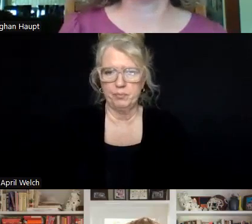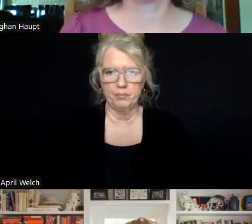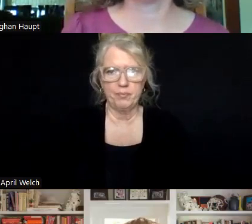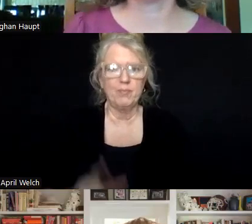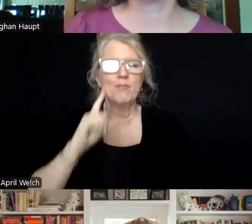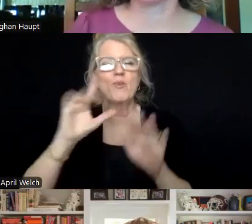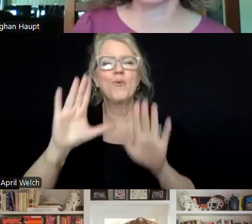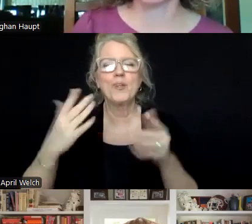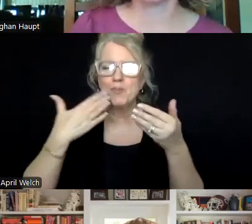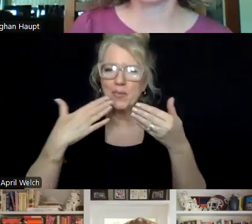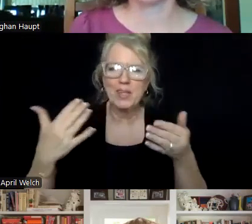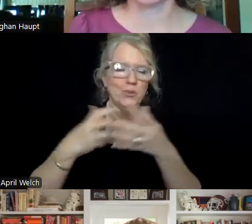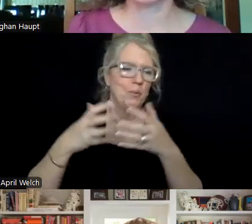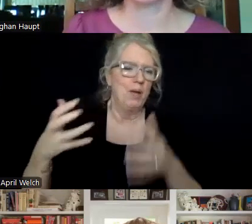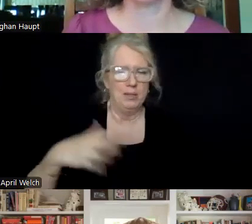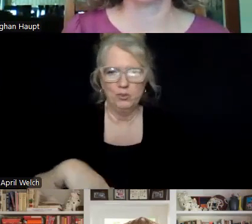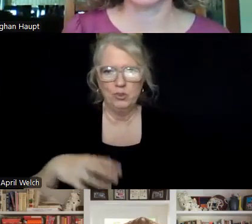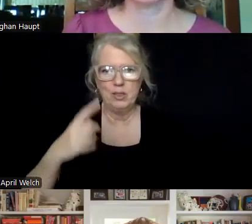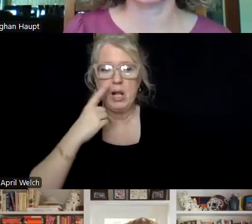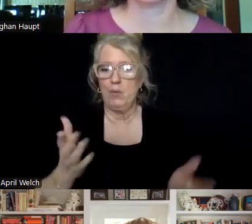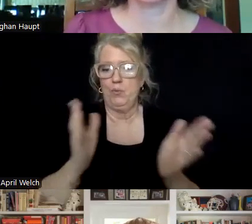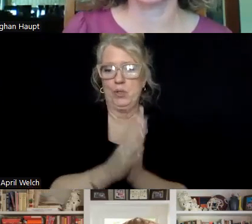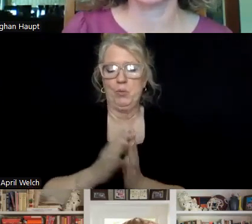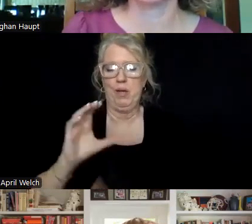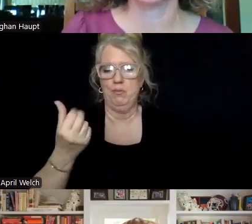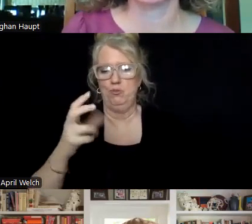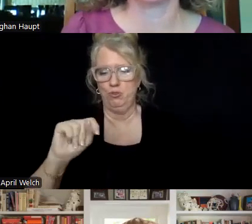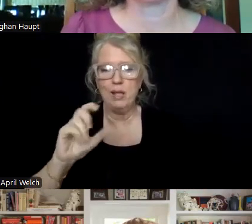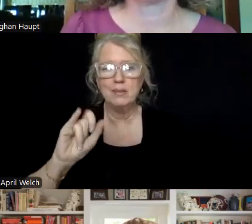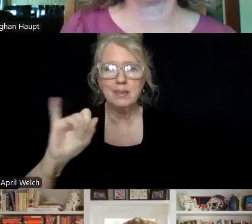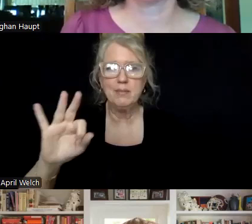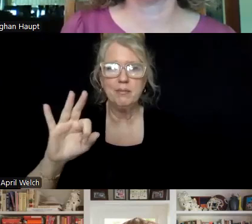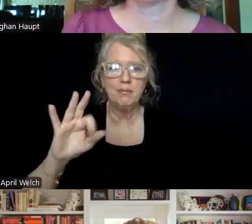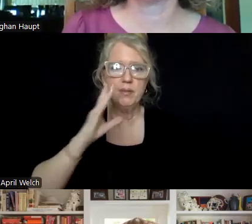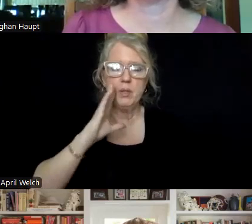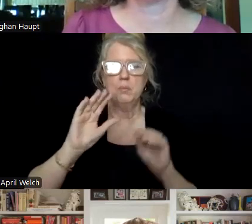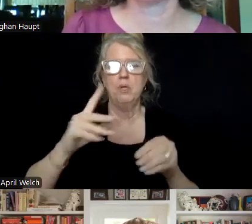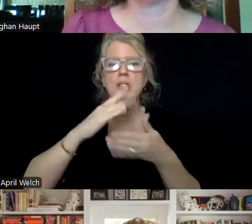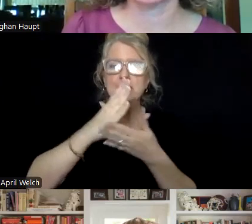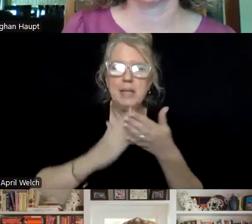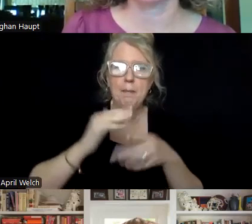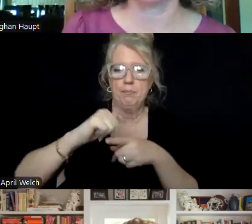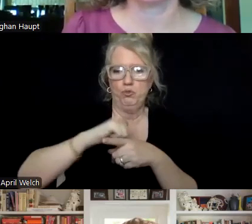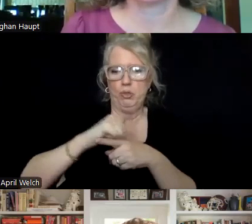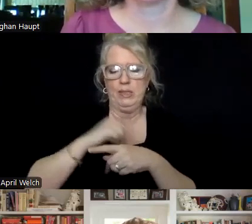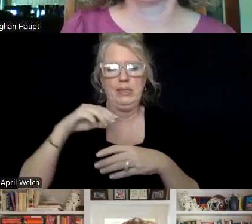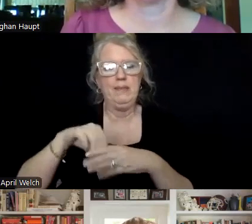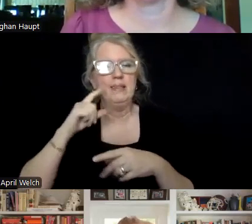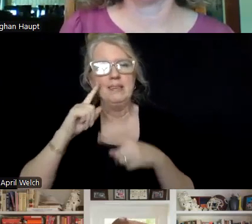Wonderful. Thank you so much, John. And there are requests in the chat that if there's any way you could put some of the trainings in the chat